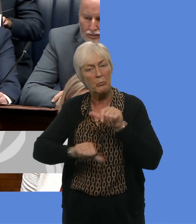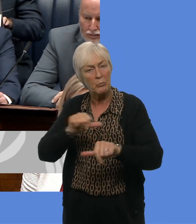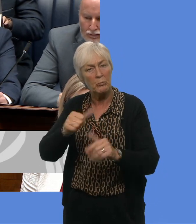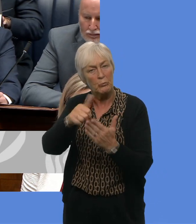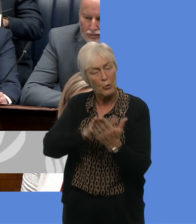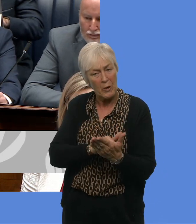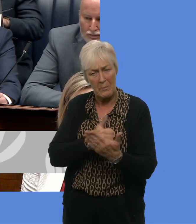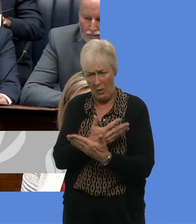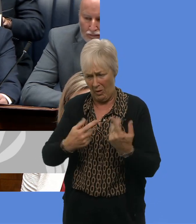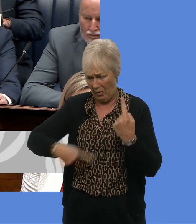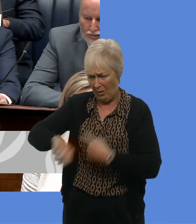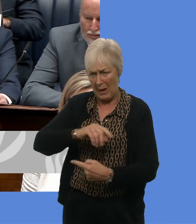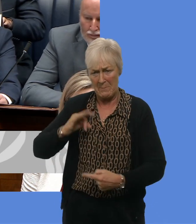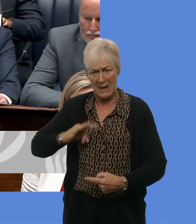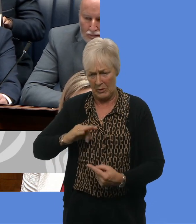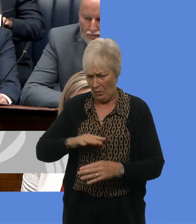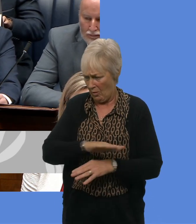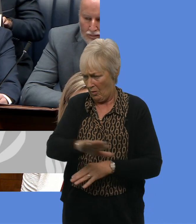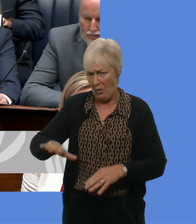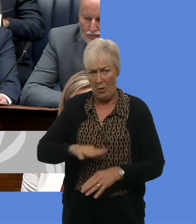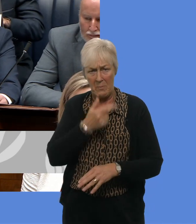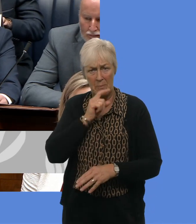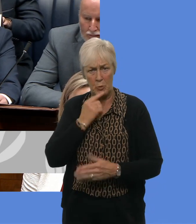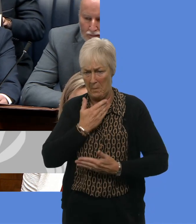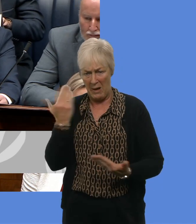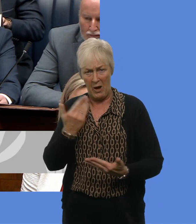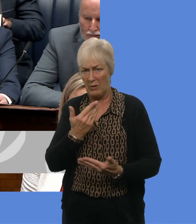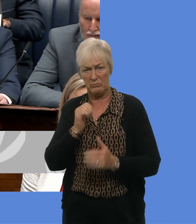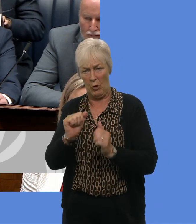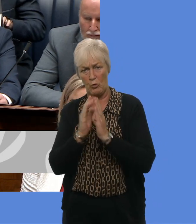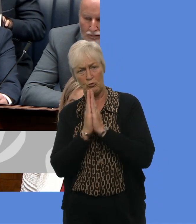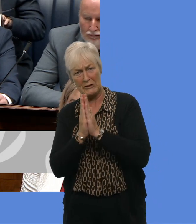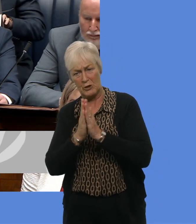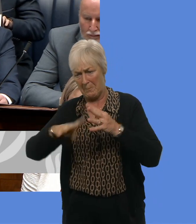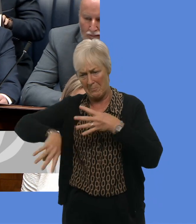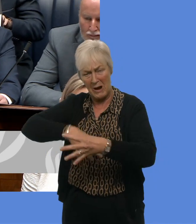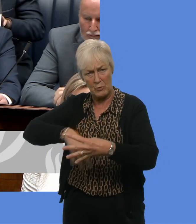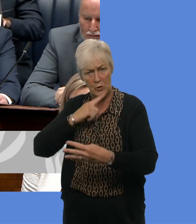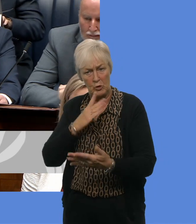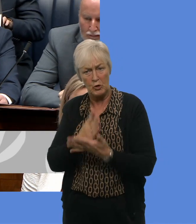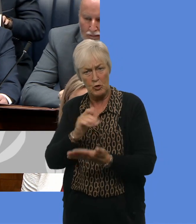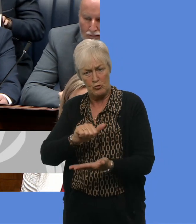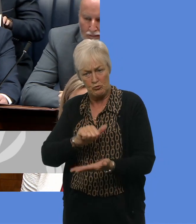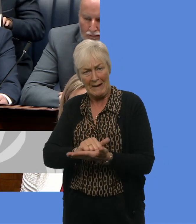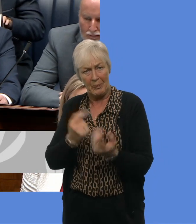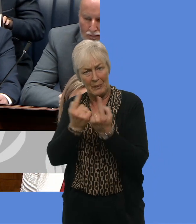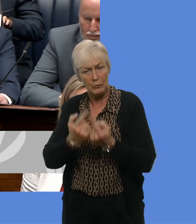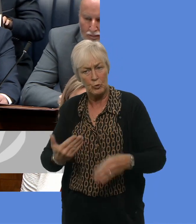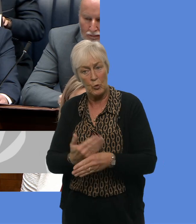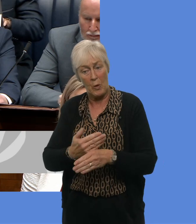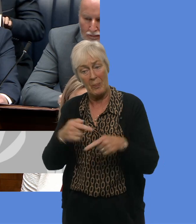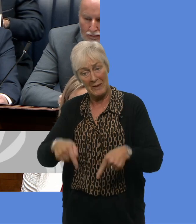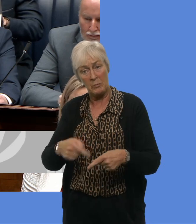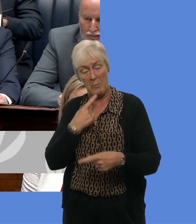programmes benefit everybody, irrespective of their religious background, and that's the right thing to do. And later this week, I'll be officially announcing the